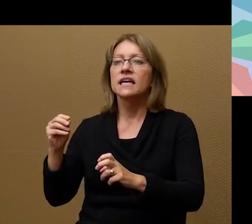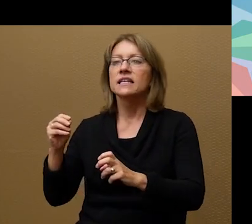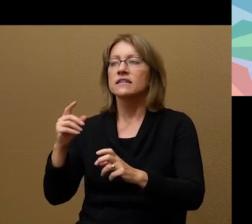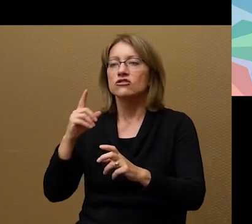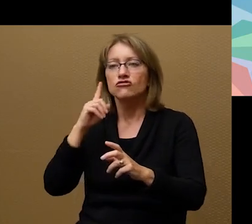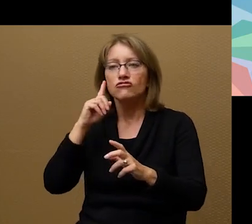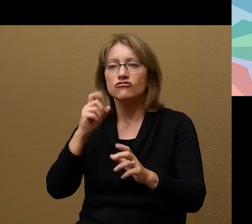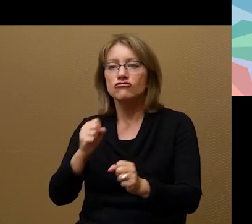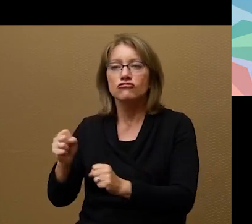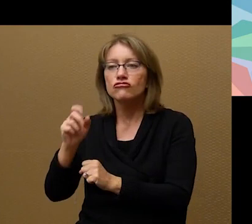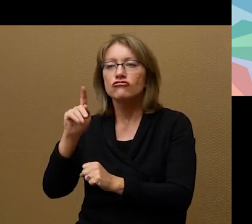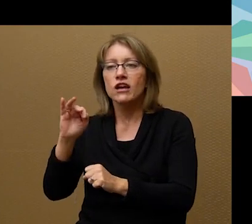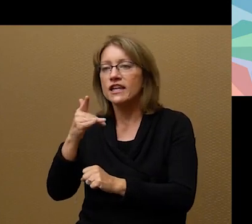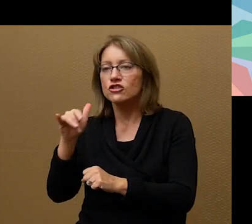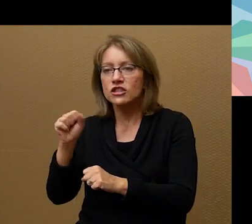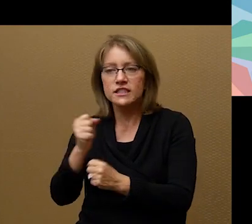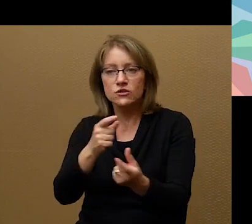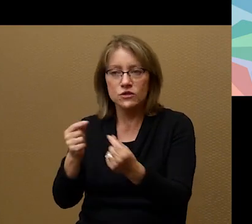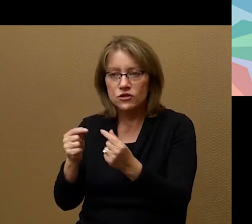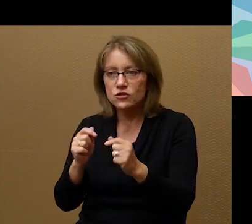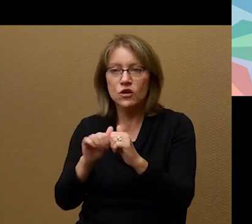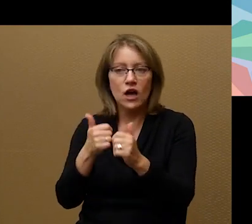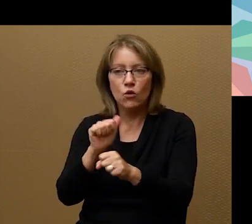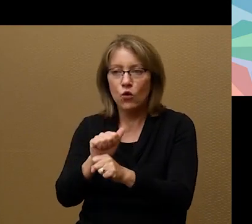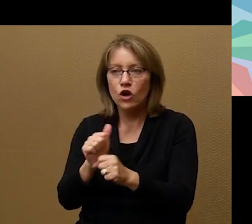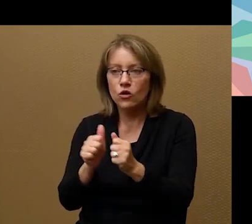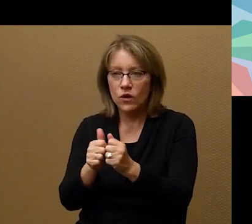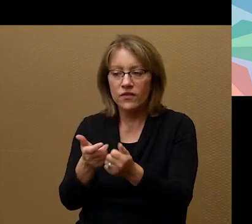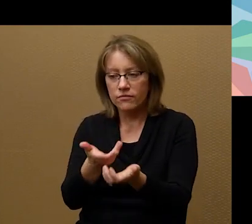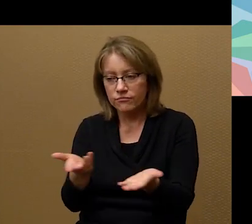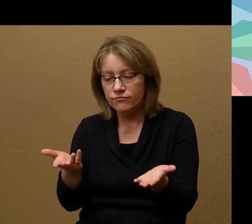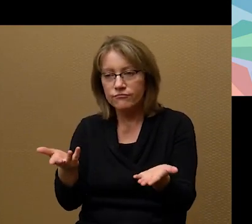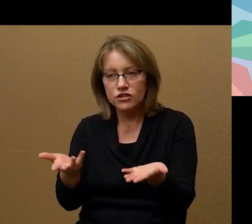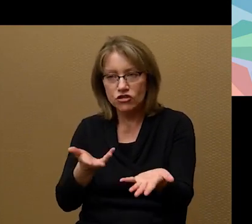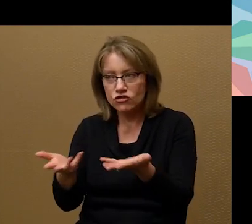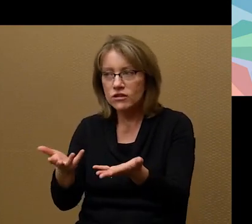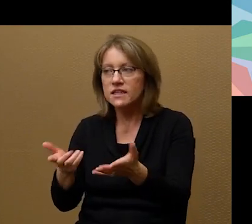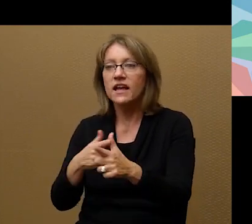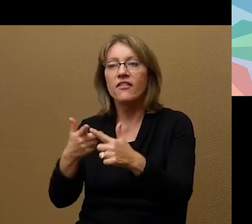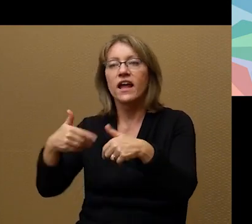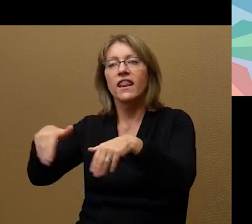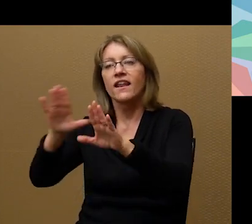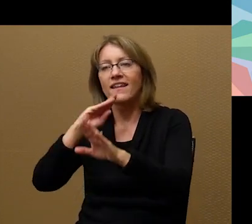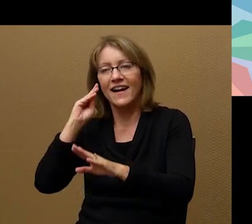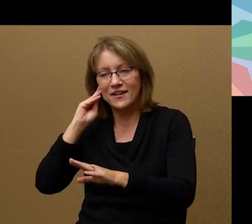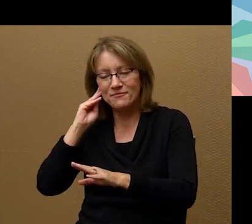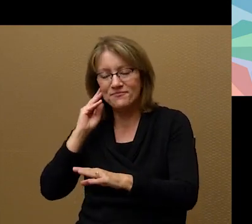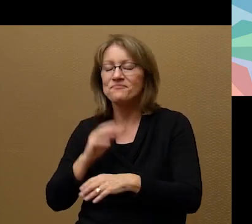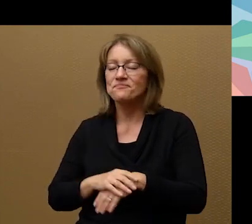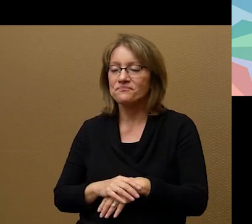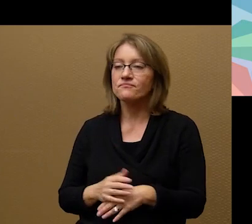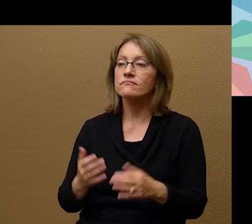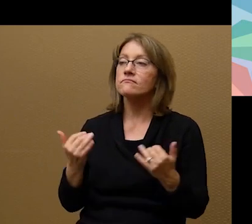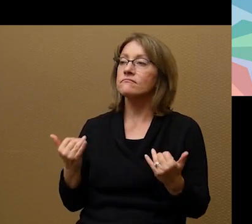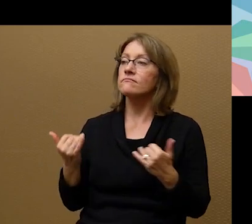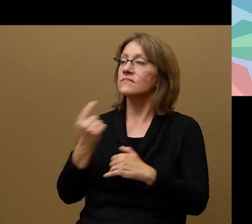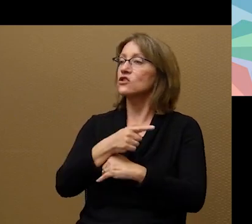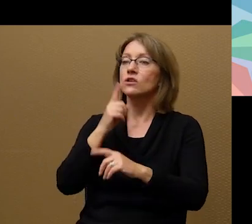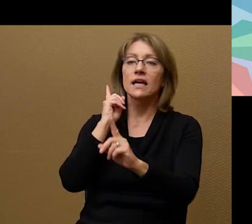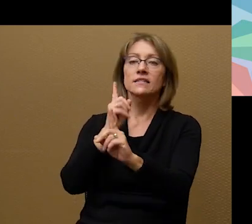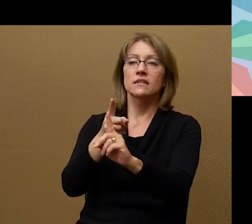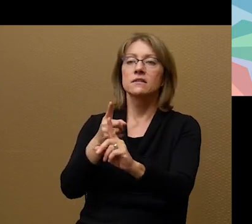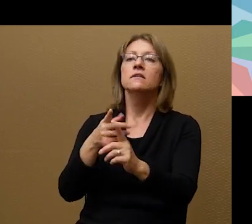Okay, so what is the purpose of today? Is to describe the current population and what we can do with